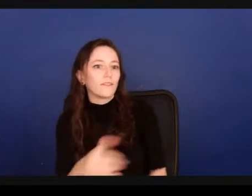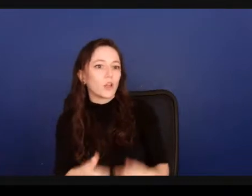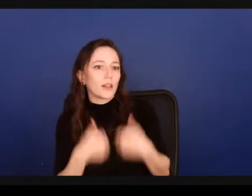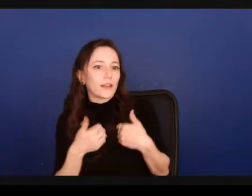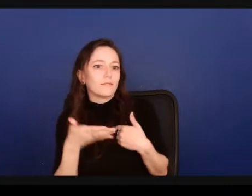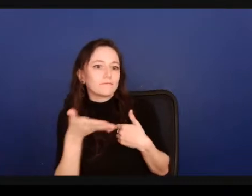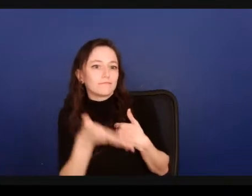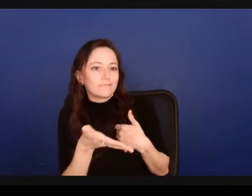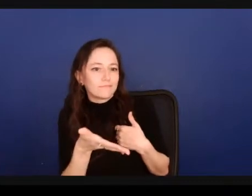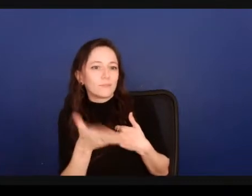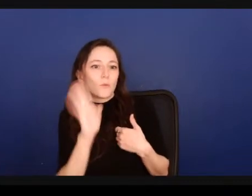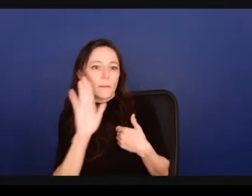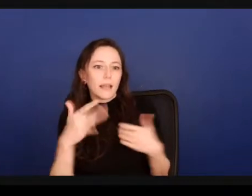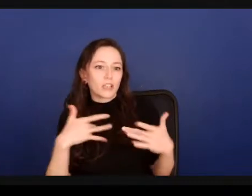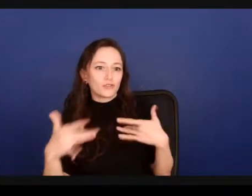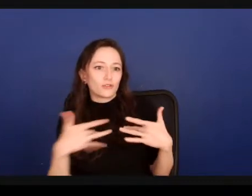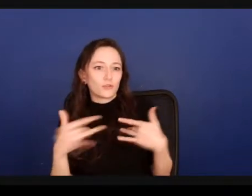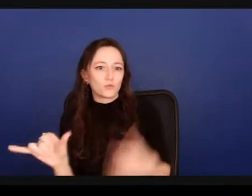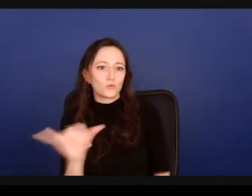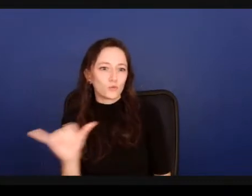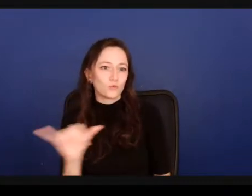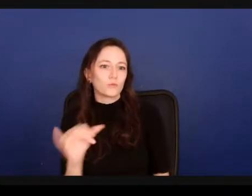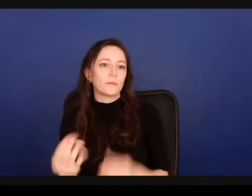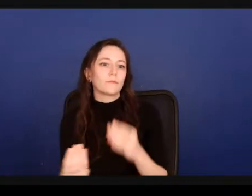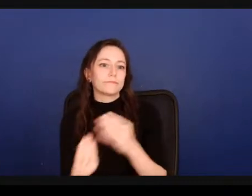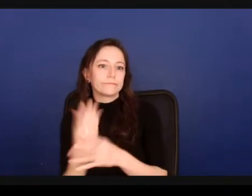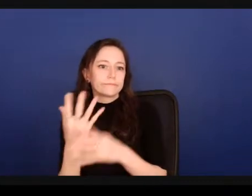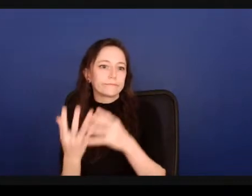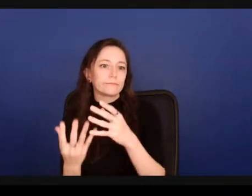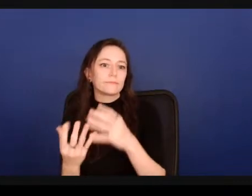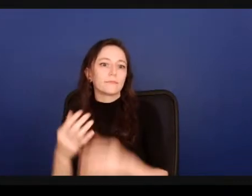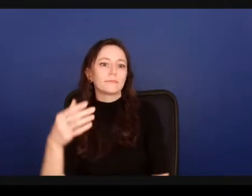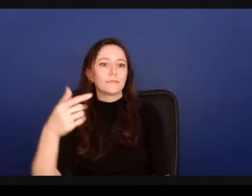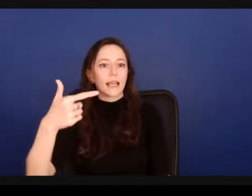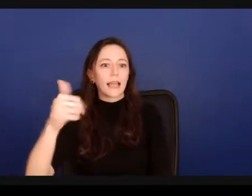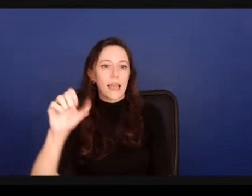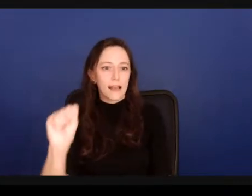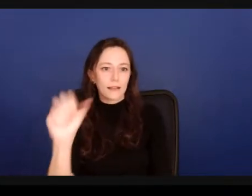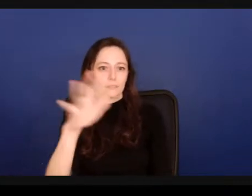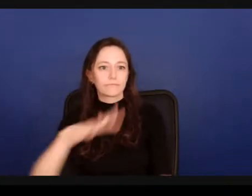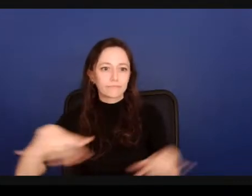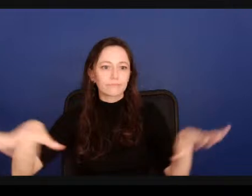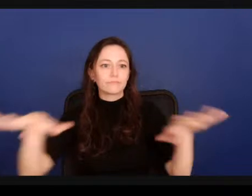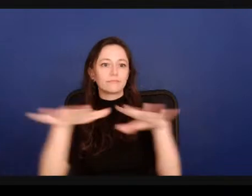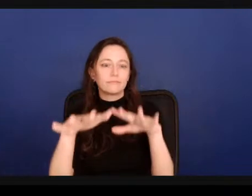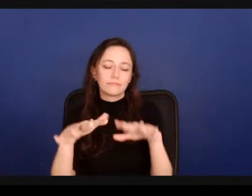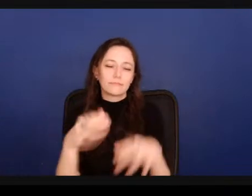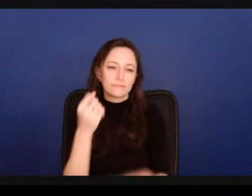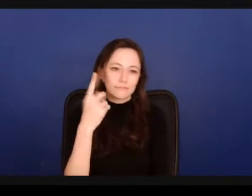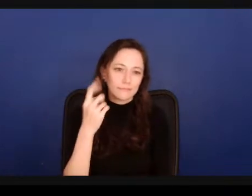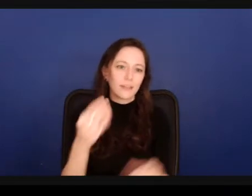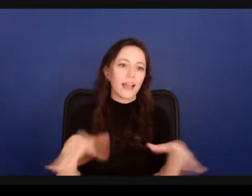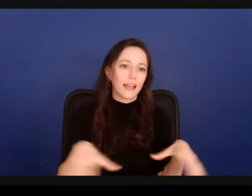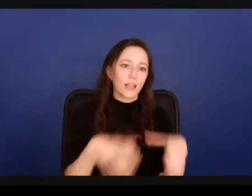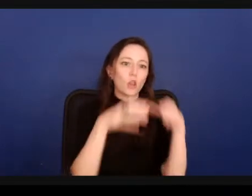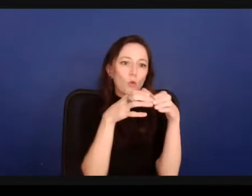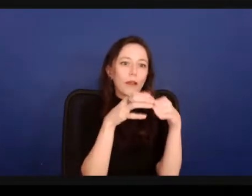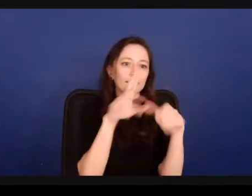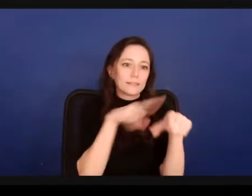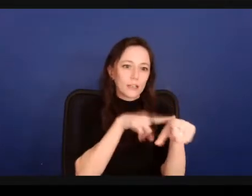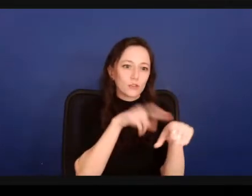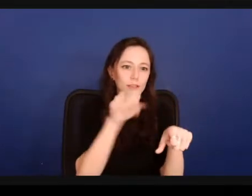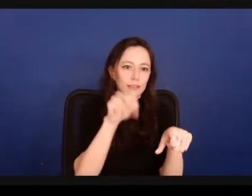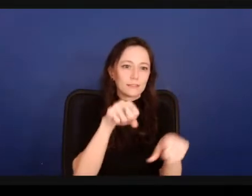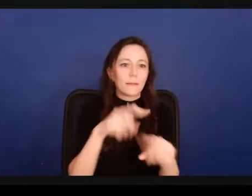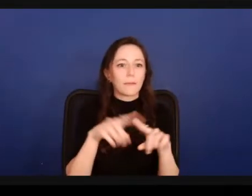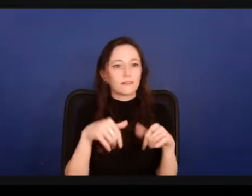concerned about living next to the emission source of Kilauea, even though it's natural. And not as high